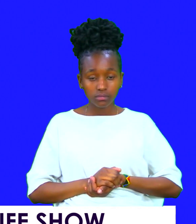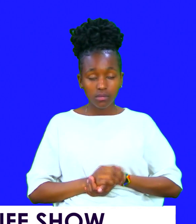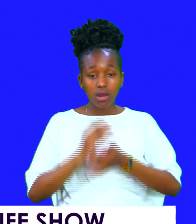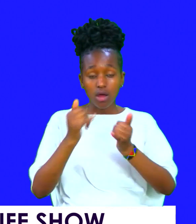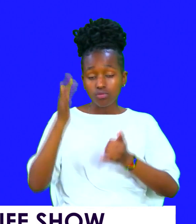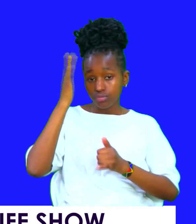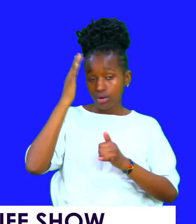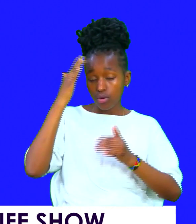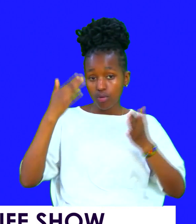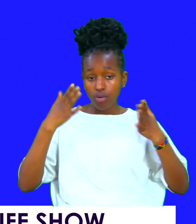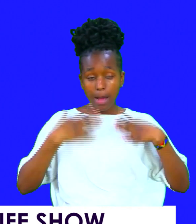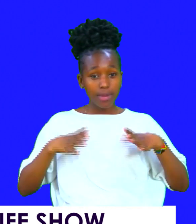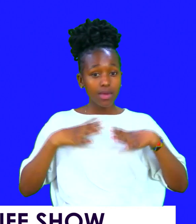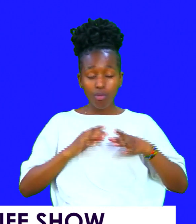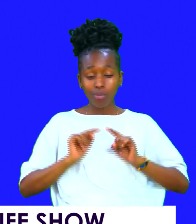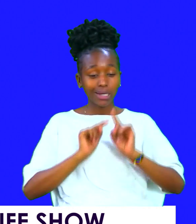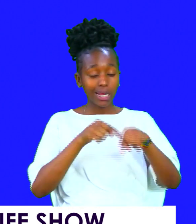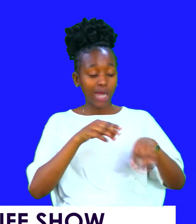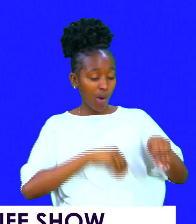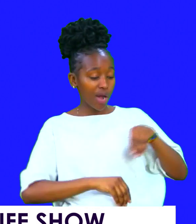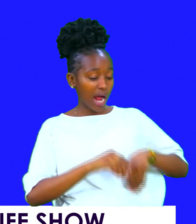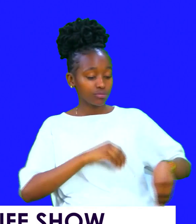drifted towards corruption, towards evil,